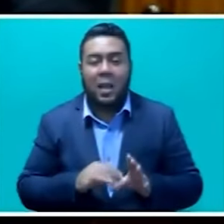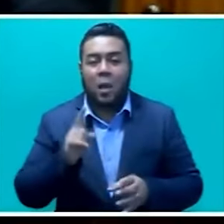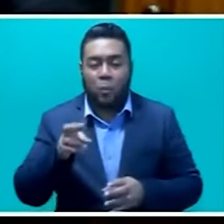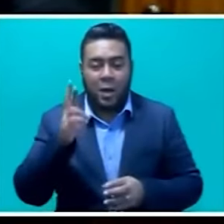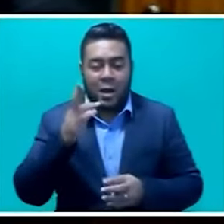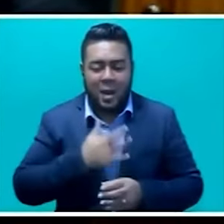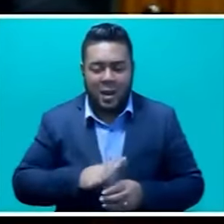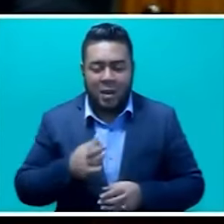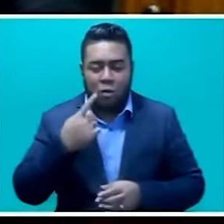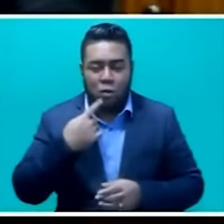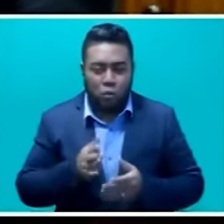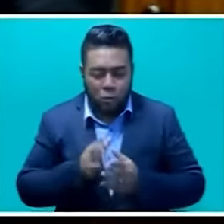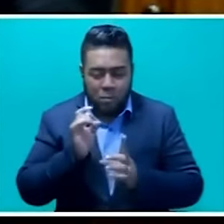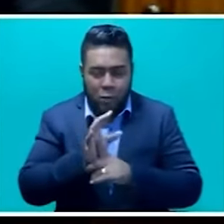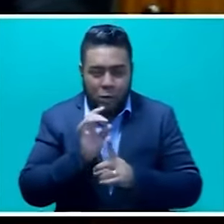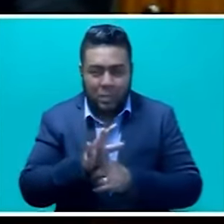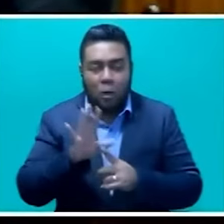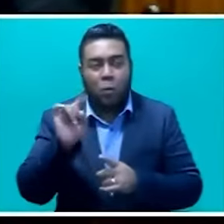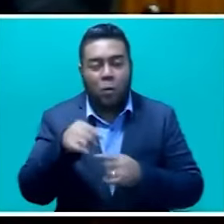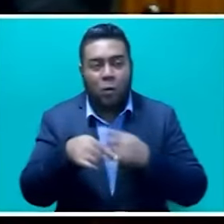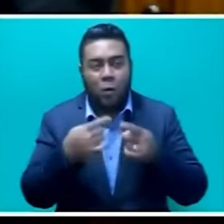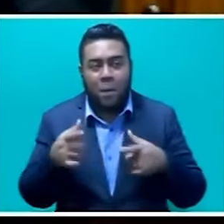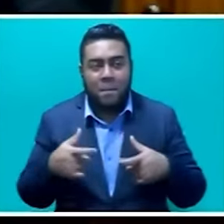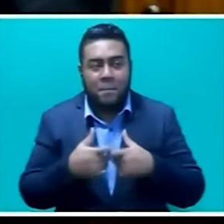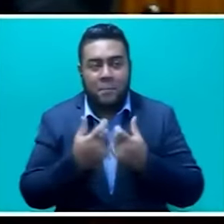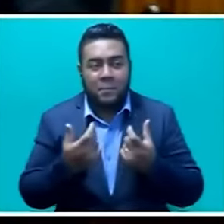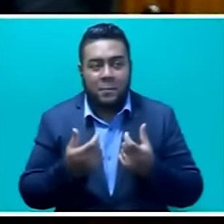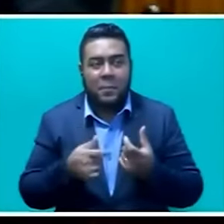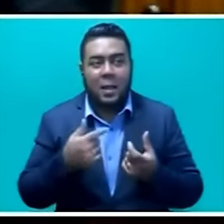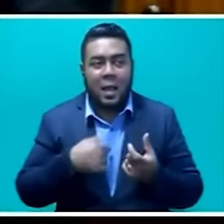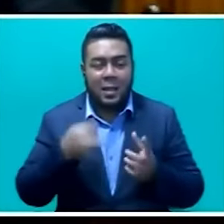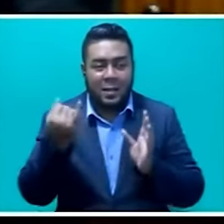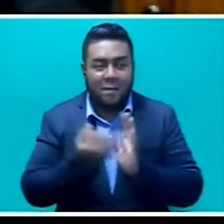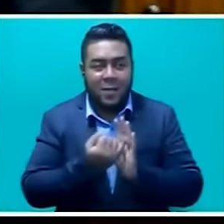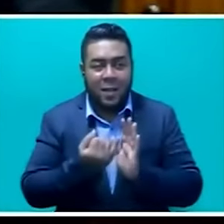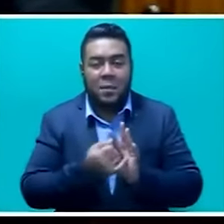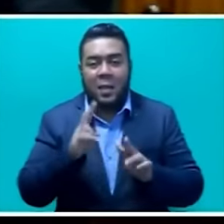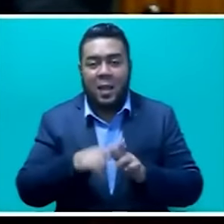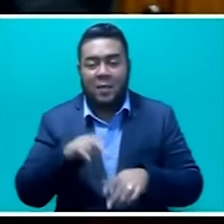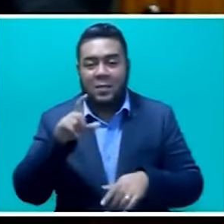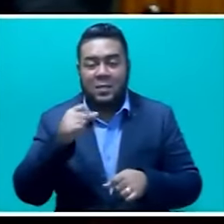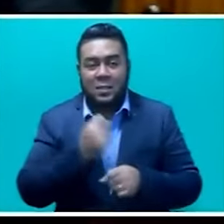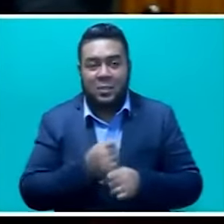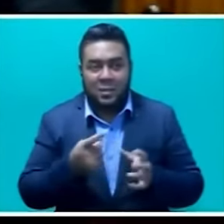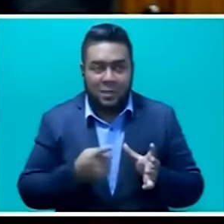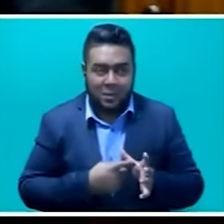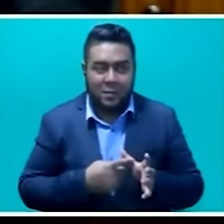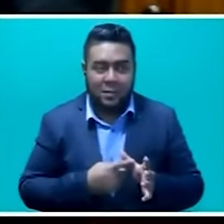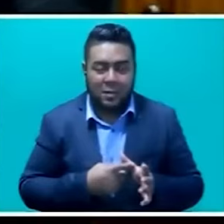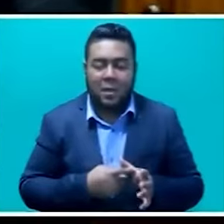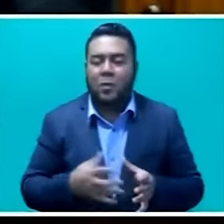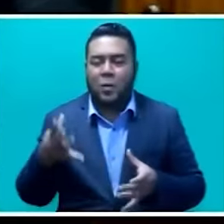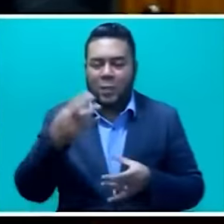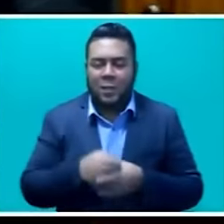to emphasize, too, that addressing the complex issues and challenges identified by the FCGA requires a collective